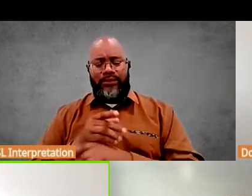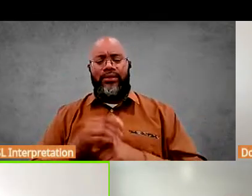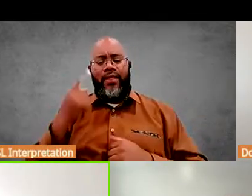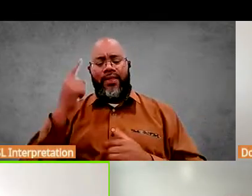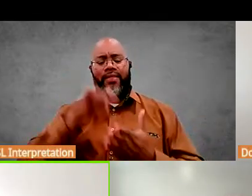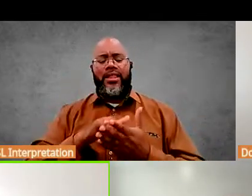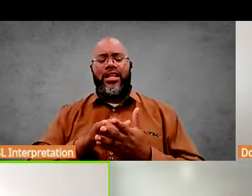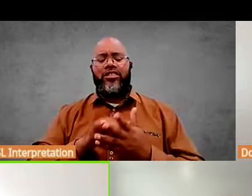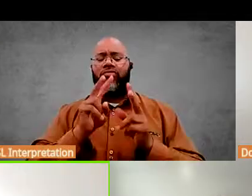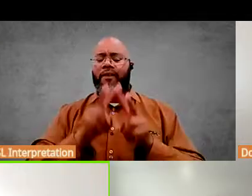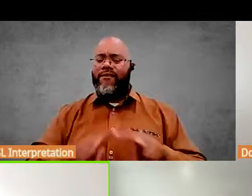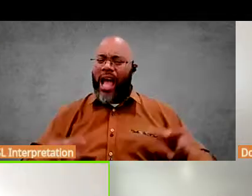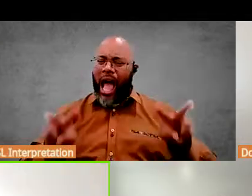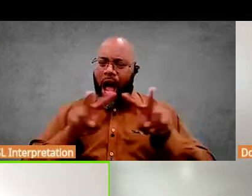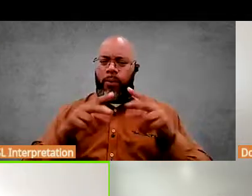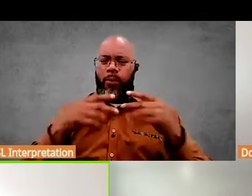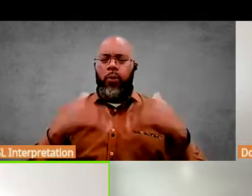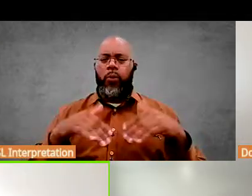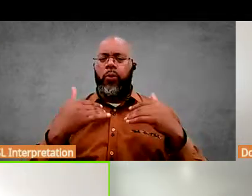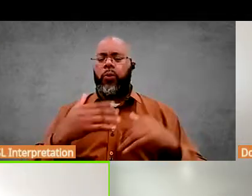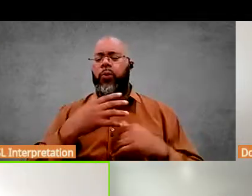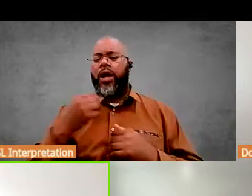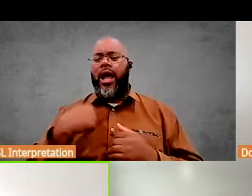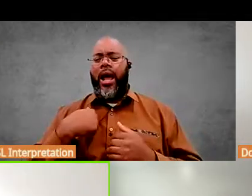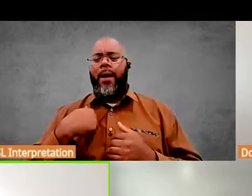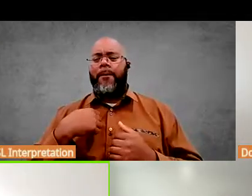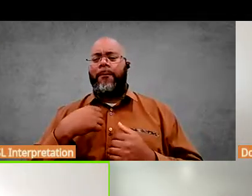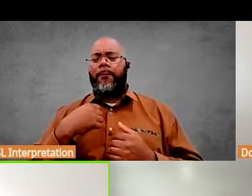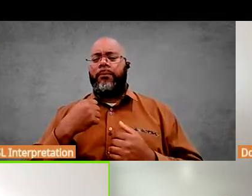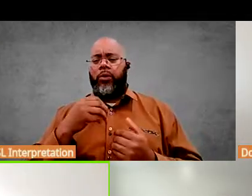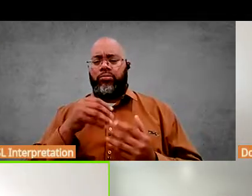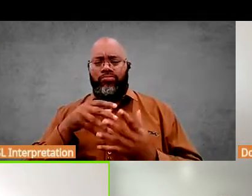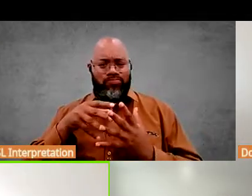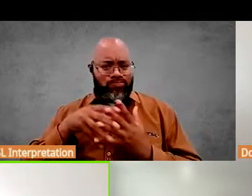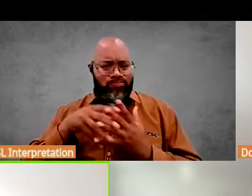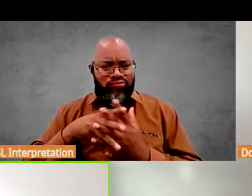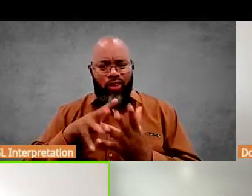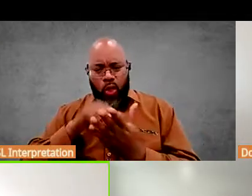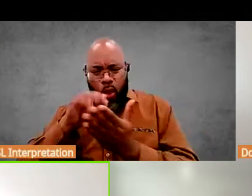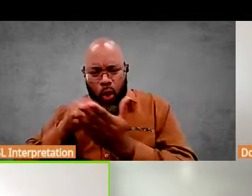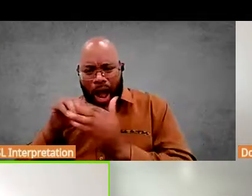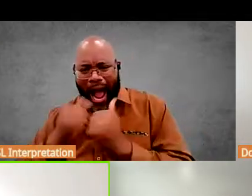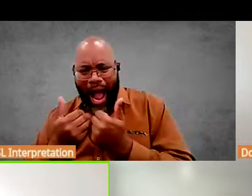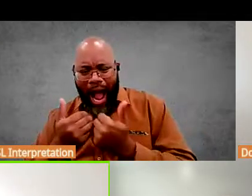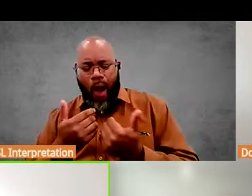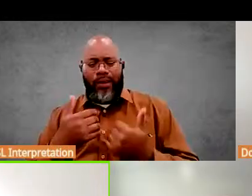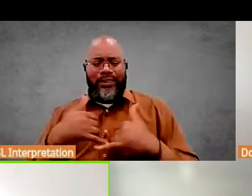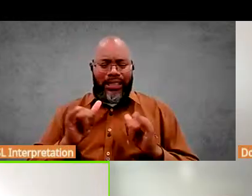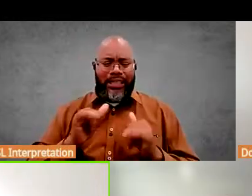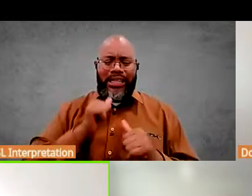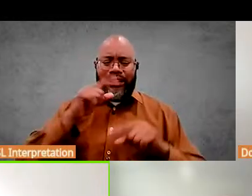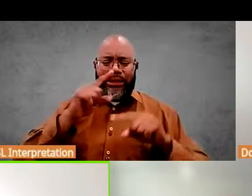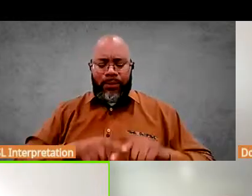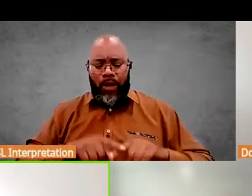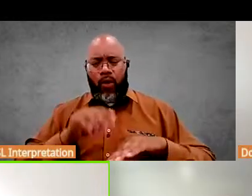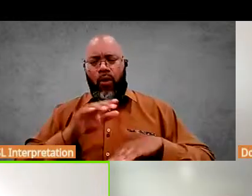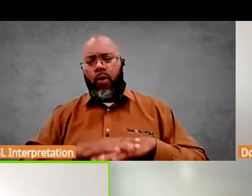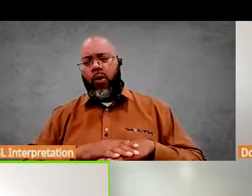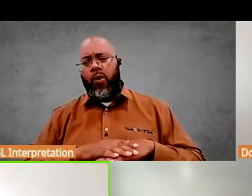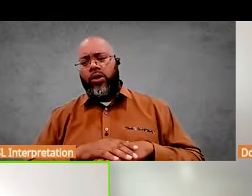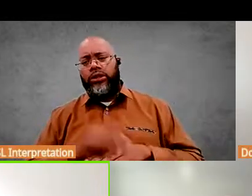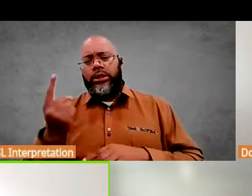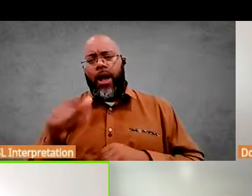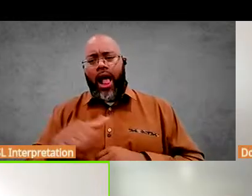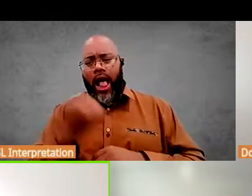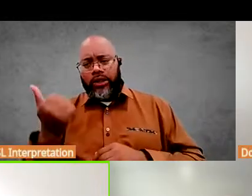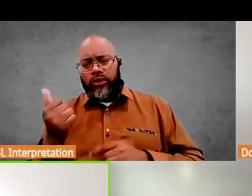a valuable thing. And I am still learning it. I am still learning how not to rely on someone else